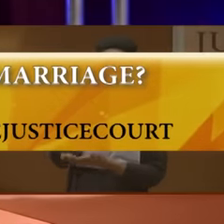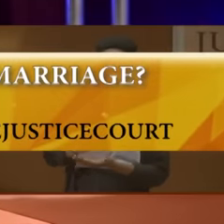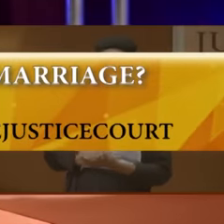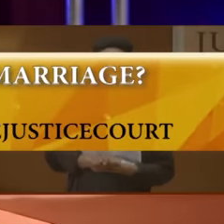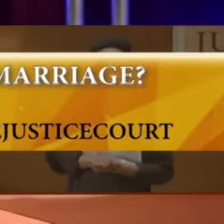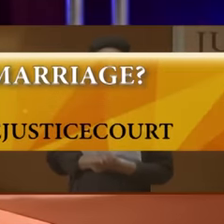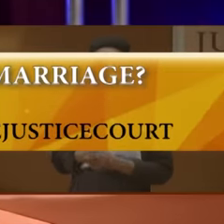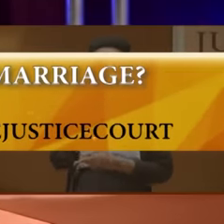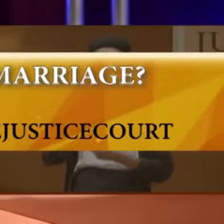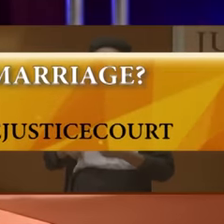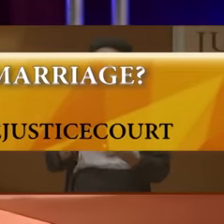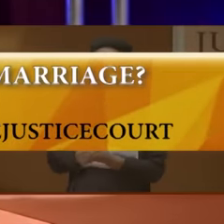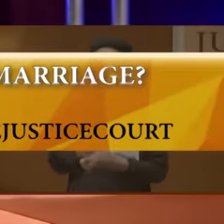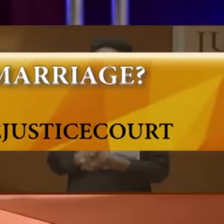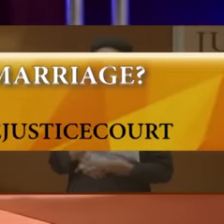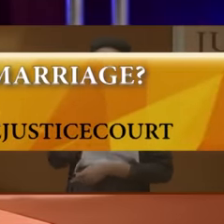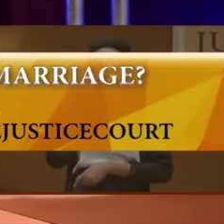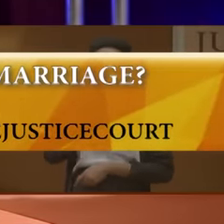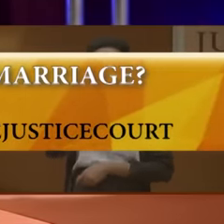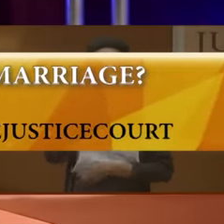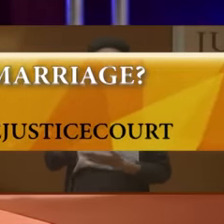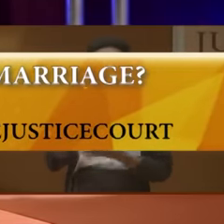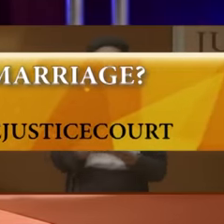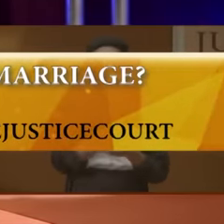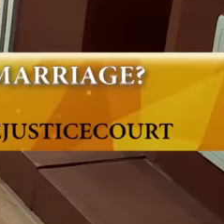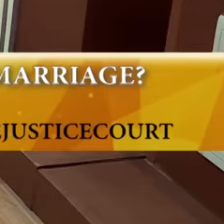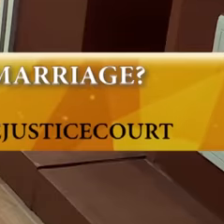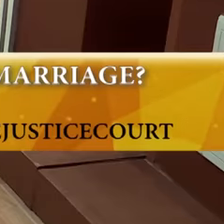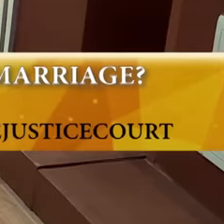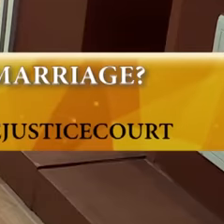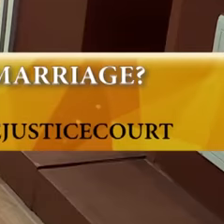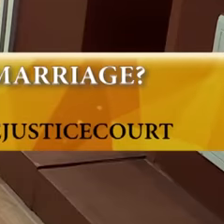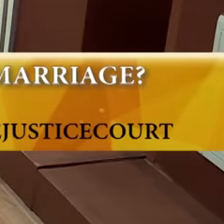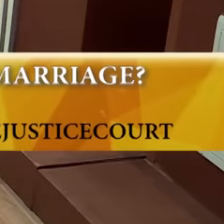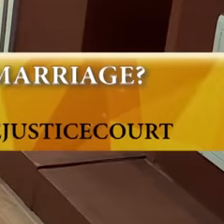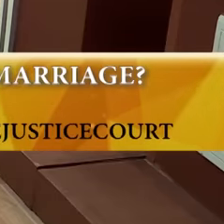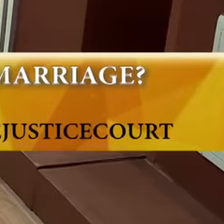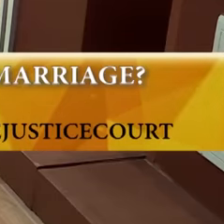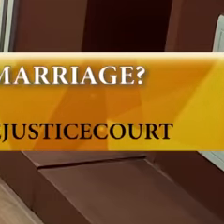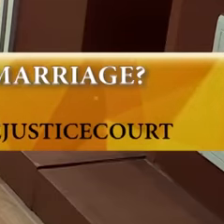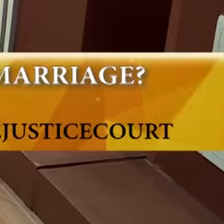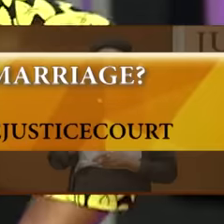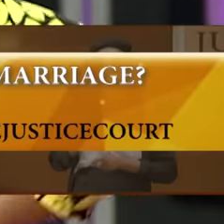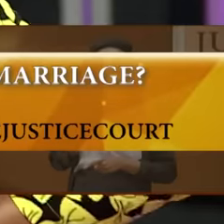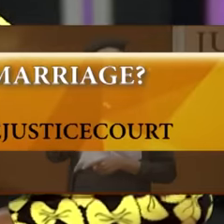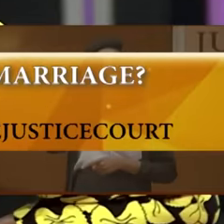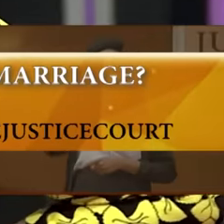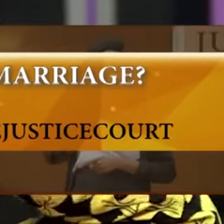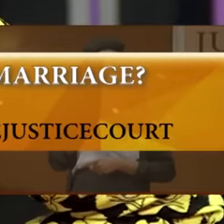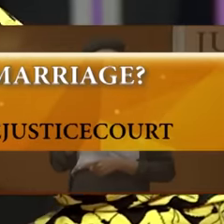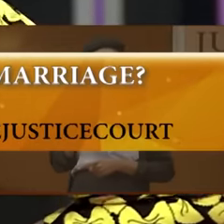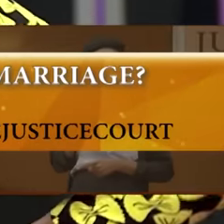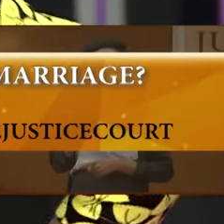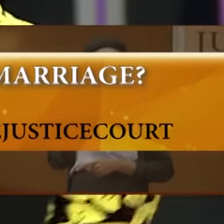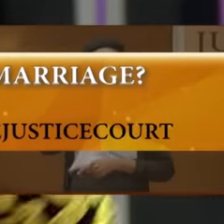the eggs. Then she held a knife. And if not my elder sister that was there, I knew I would have confronted her. Anything would have